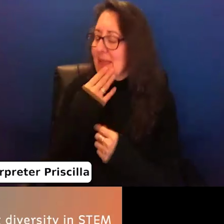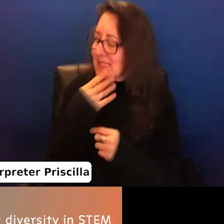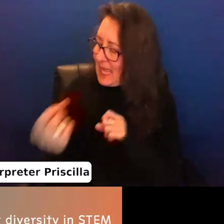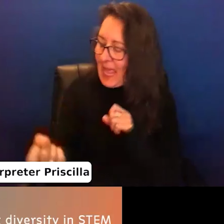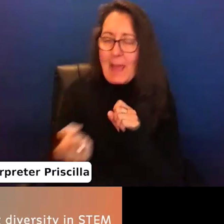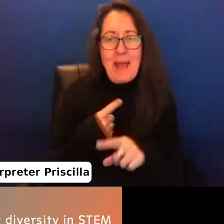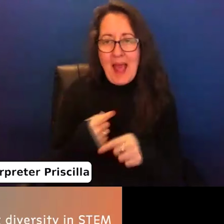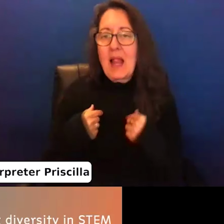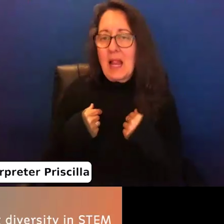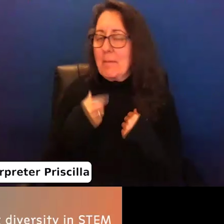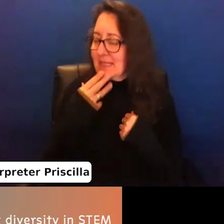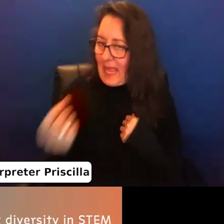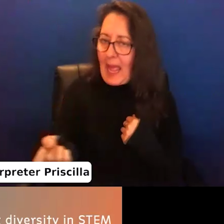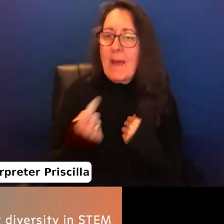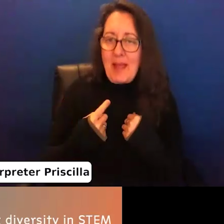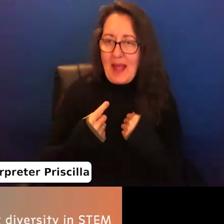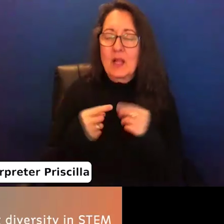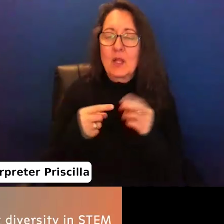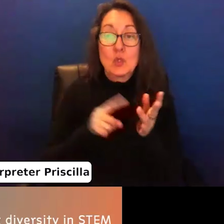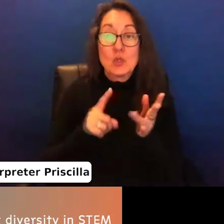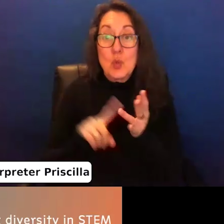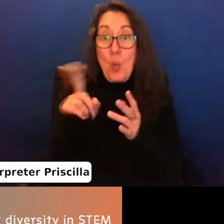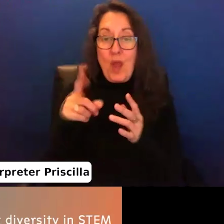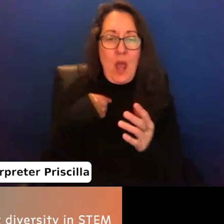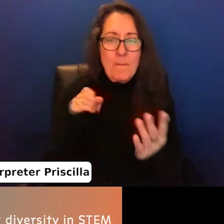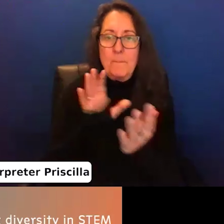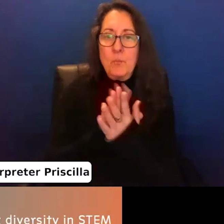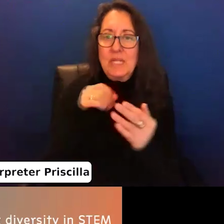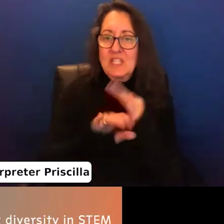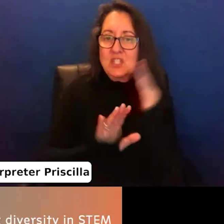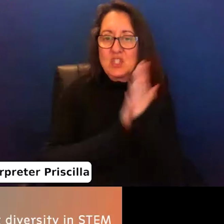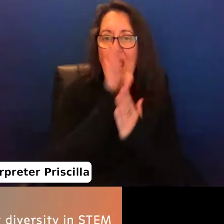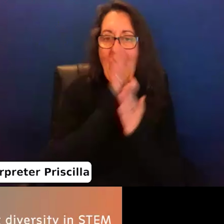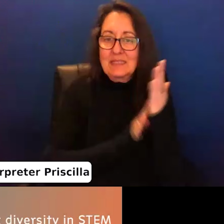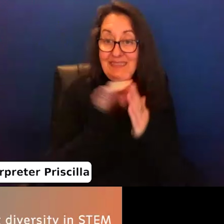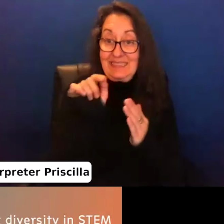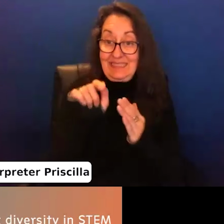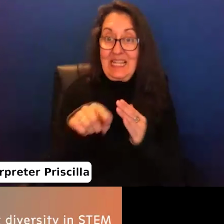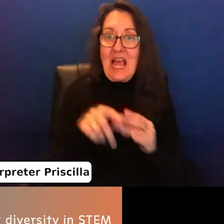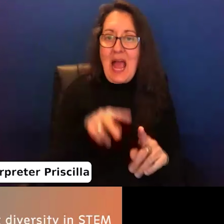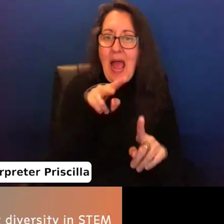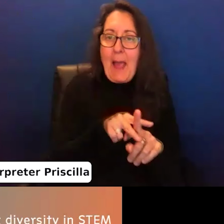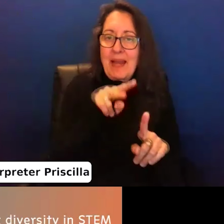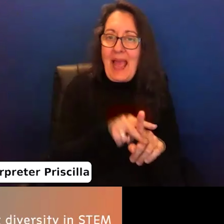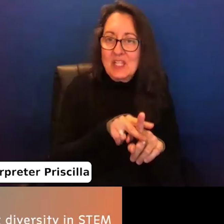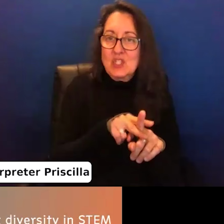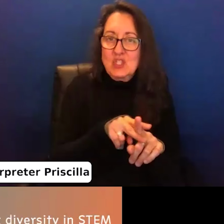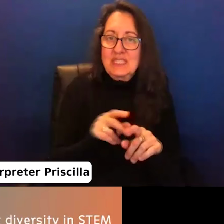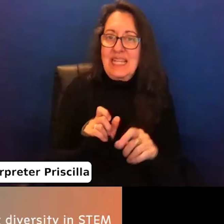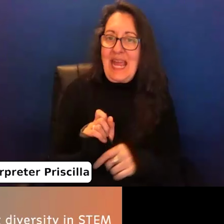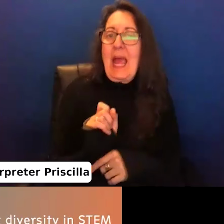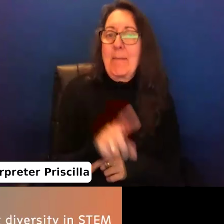email, which I'll just share in the chat right now. Um,